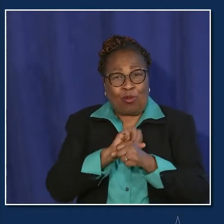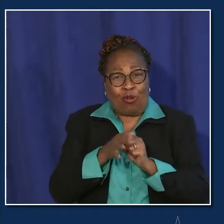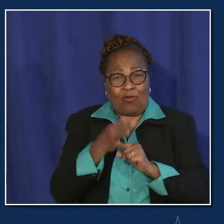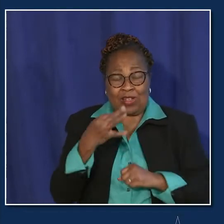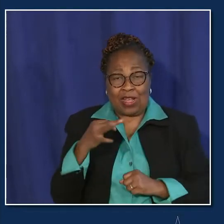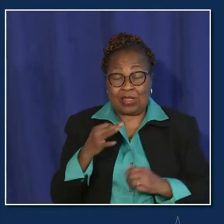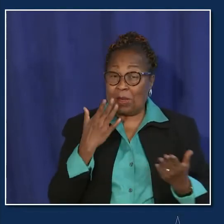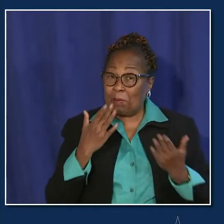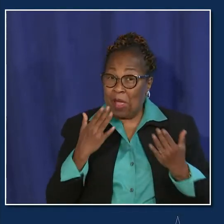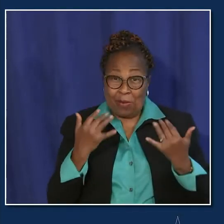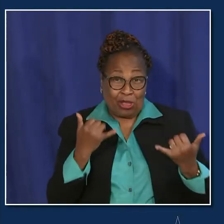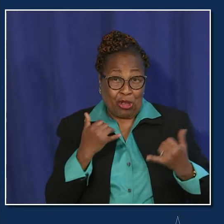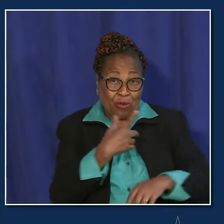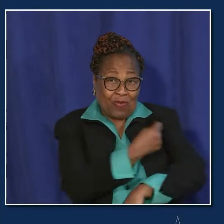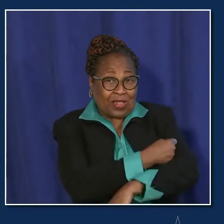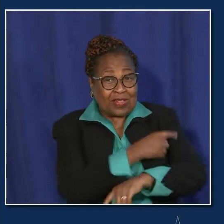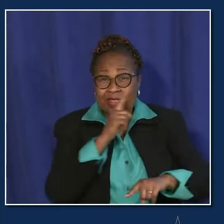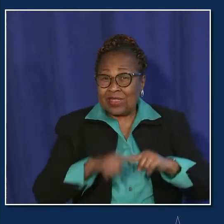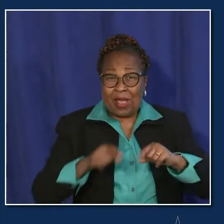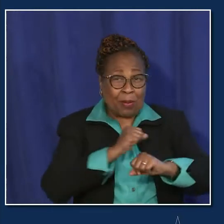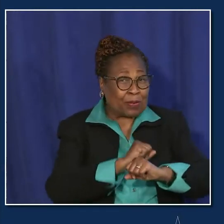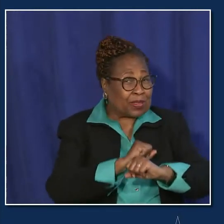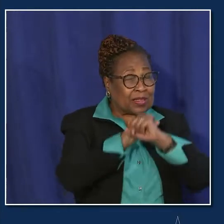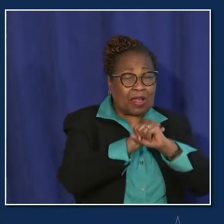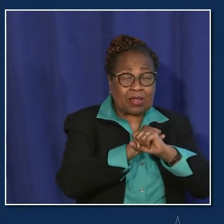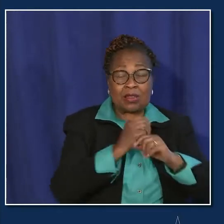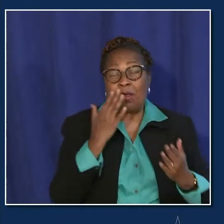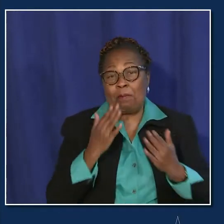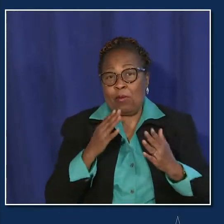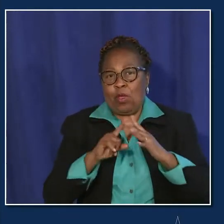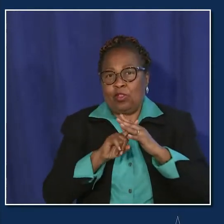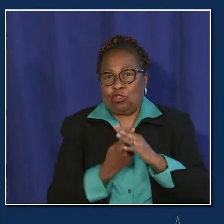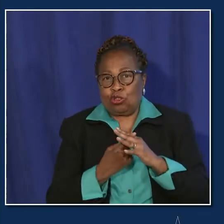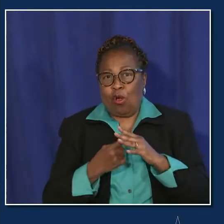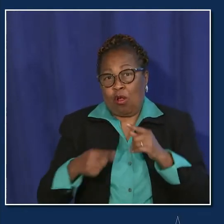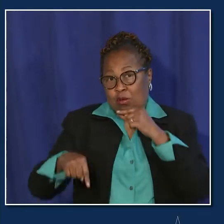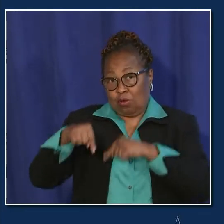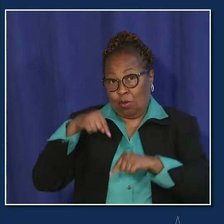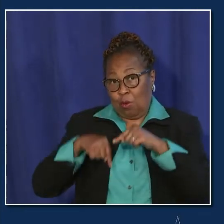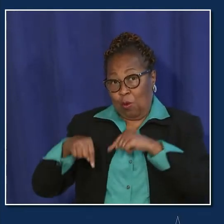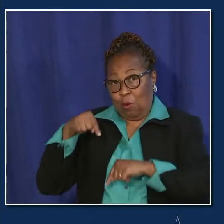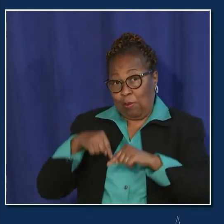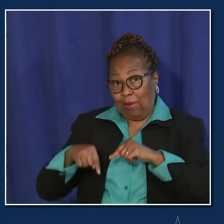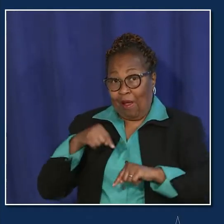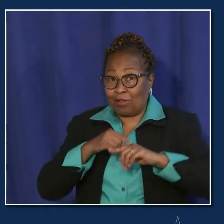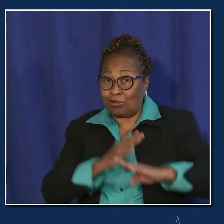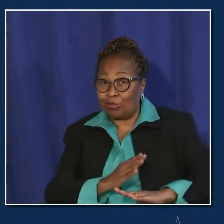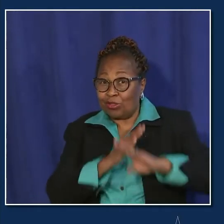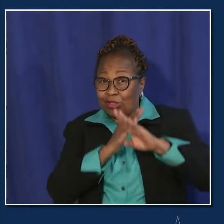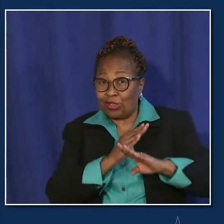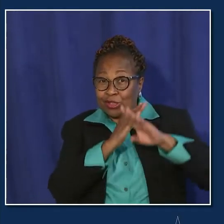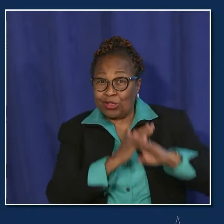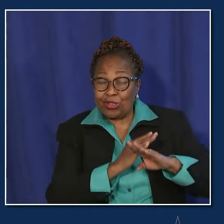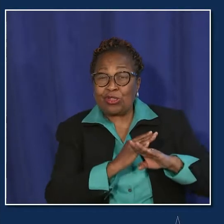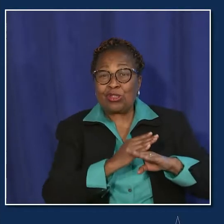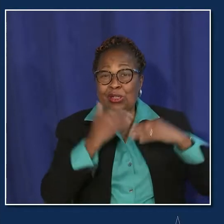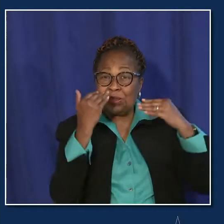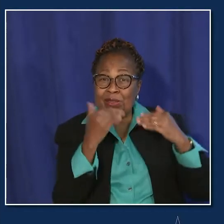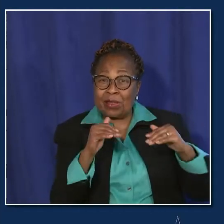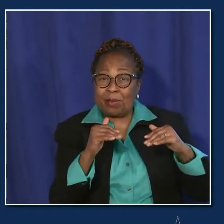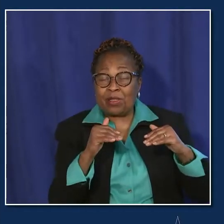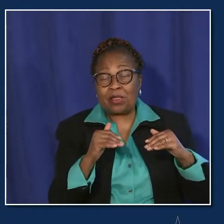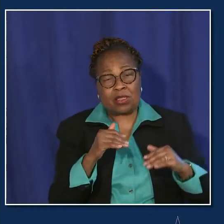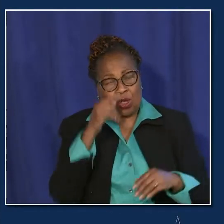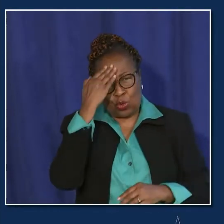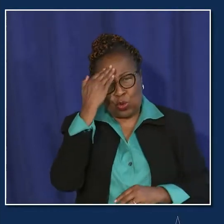be able to protect against, and have to reinforce some of the restrictions that have come to infamously define much of